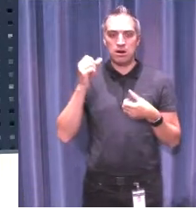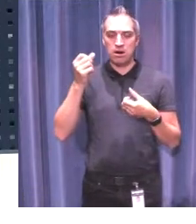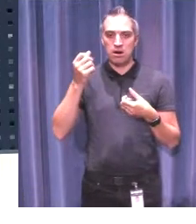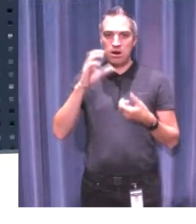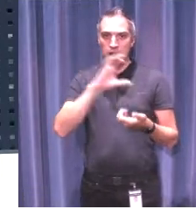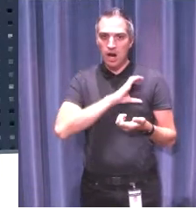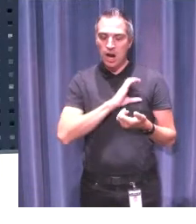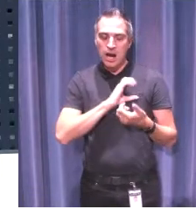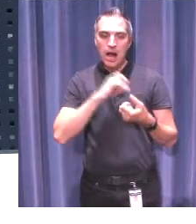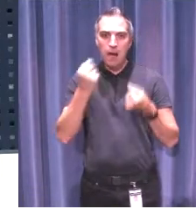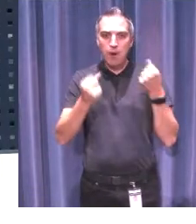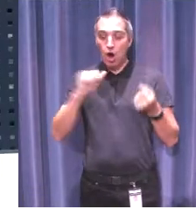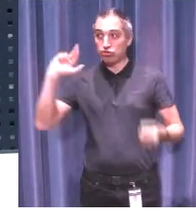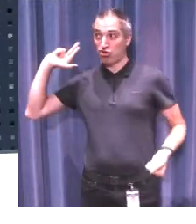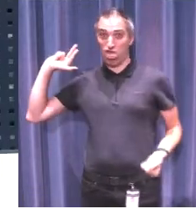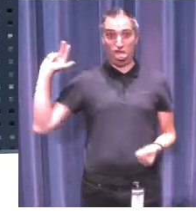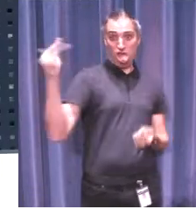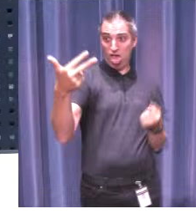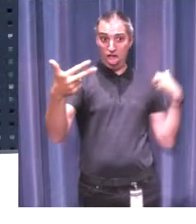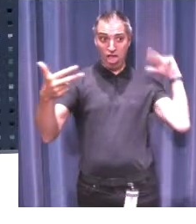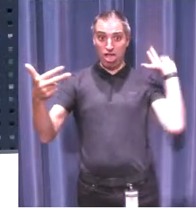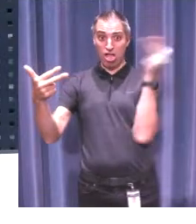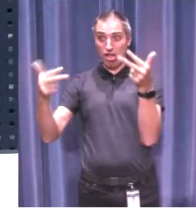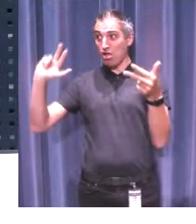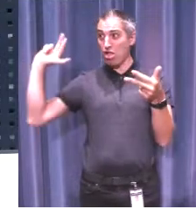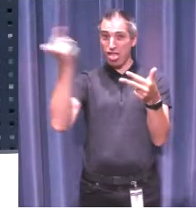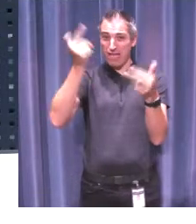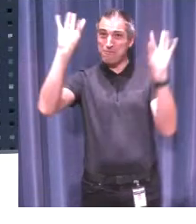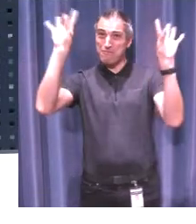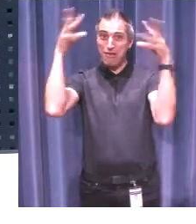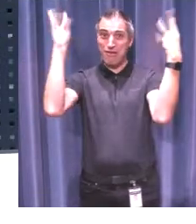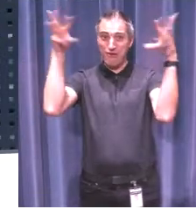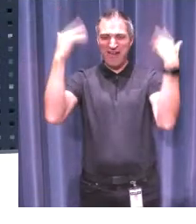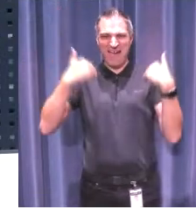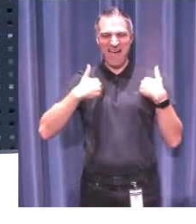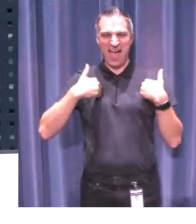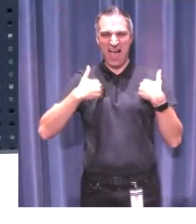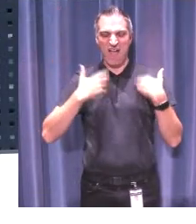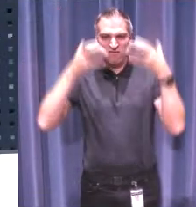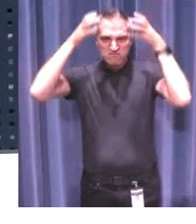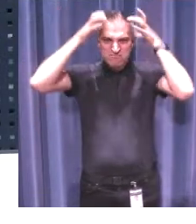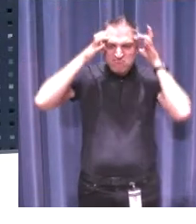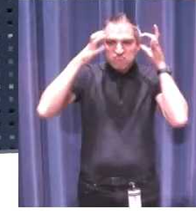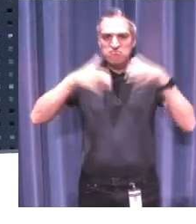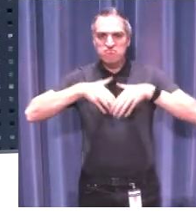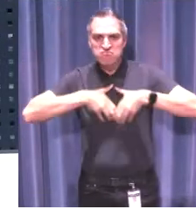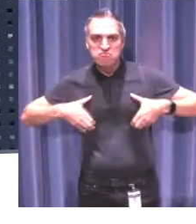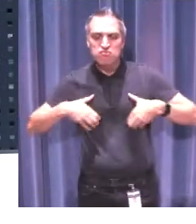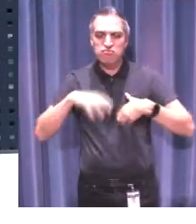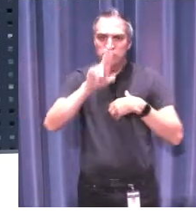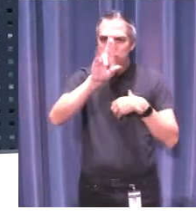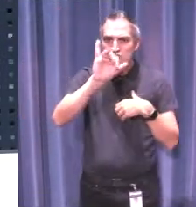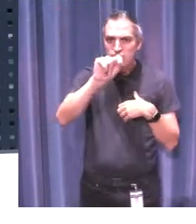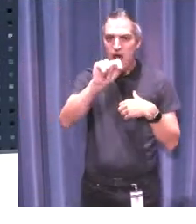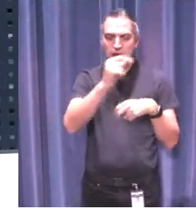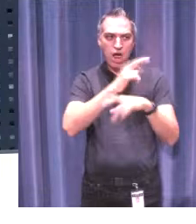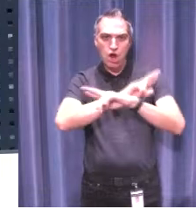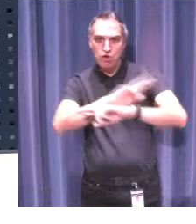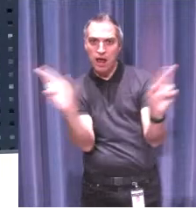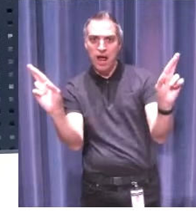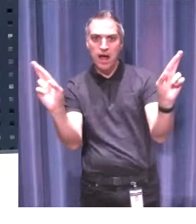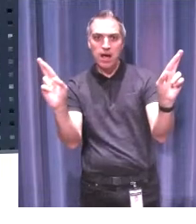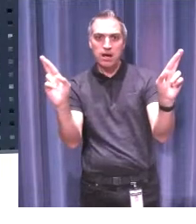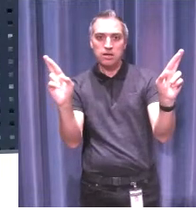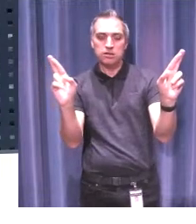riot gear just exploding right outside my window. And just, there they were. Well,